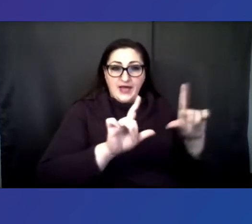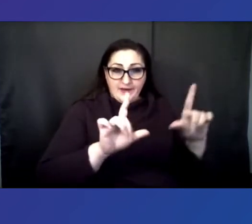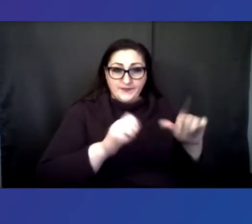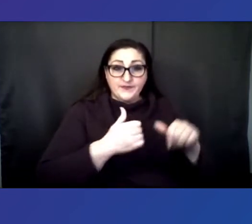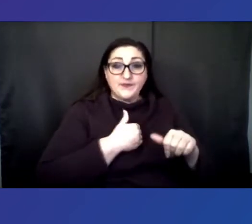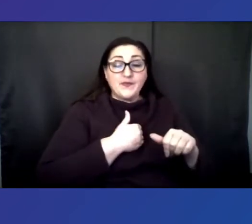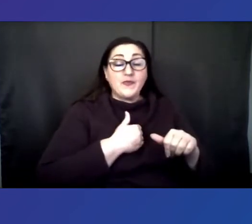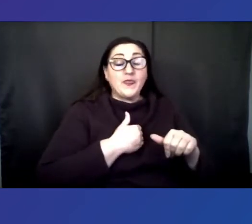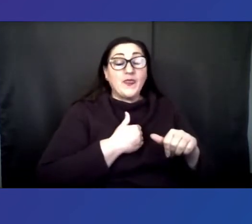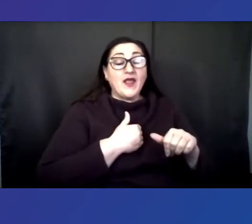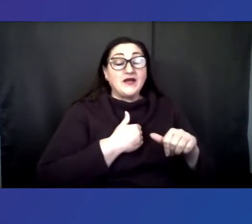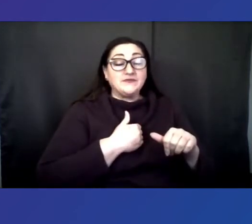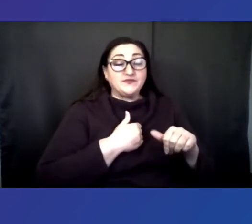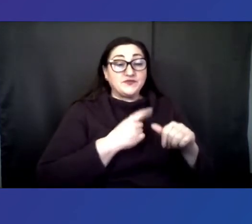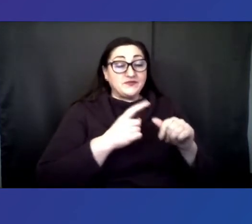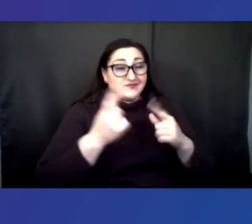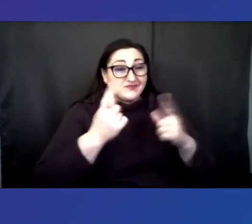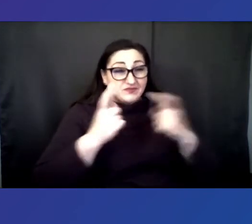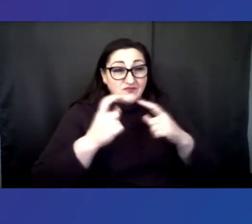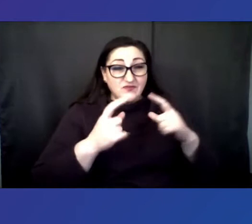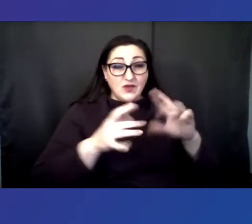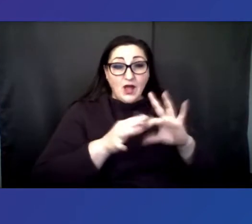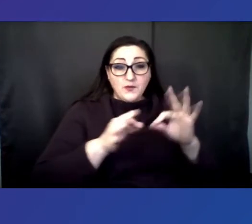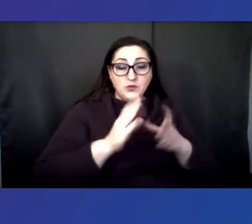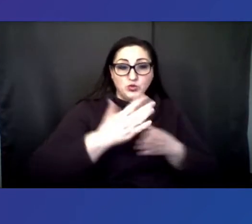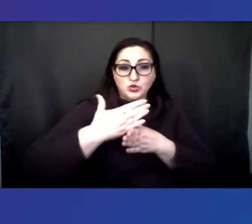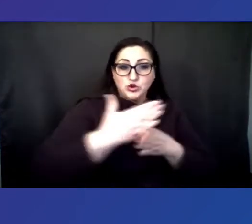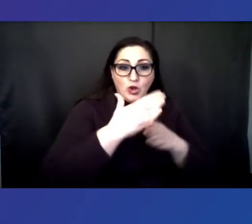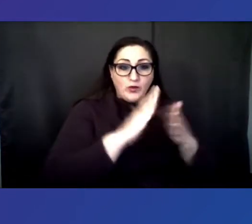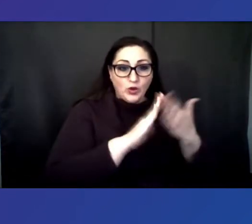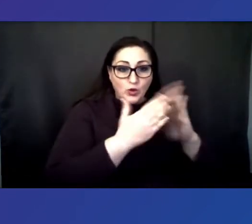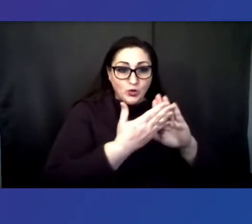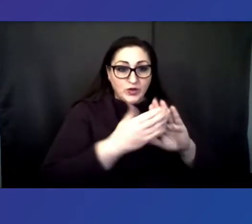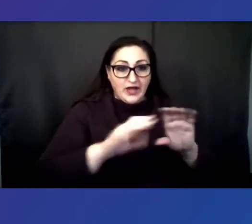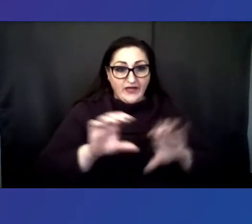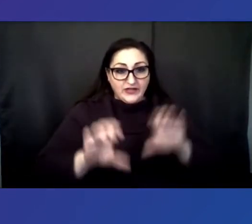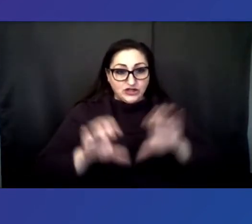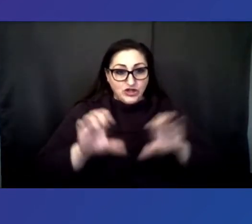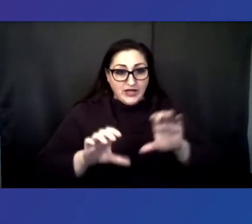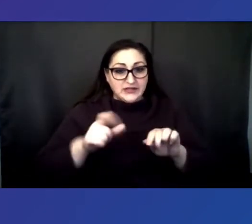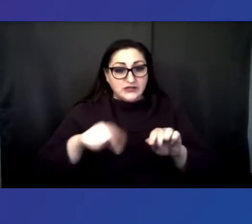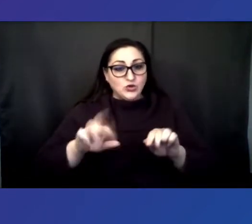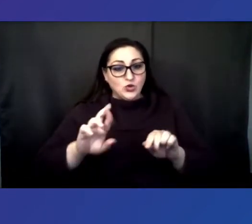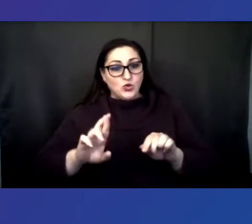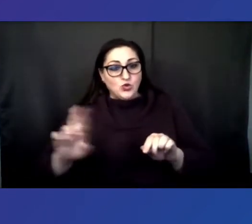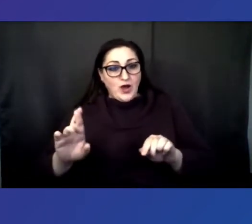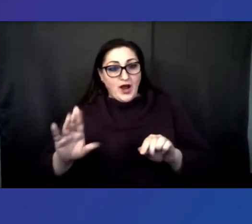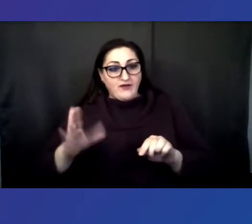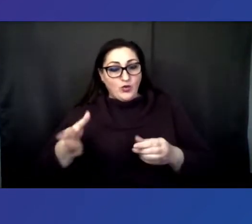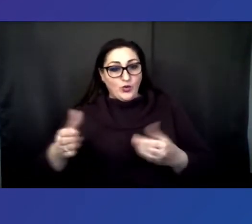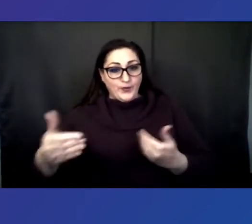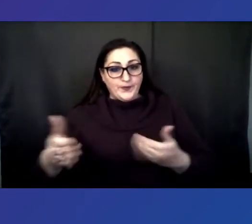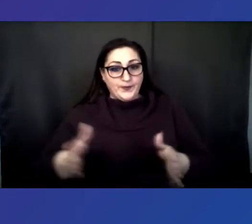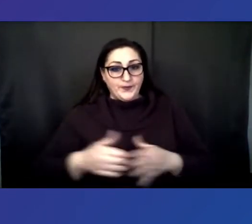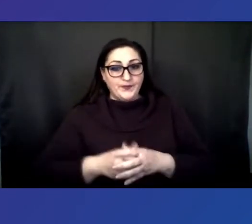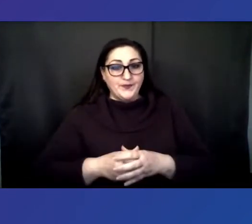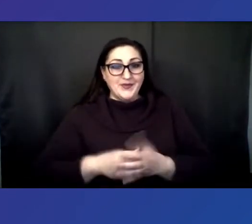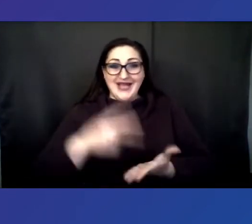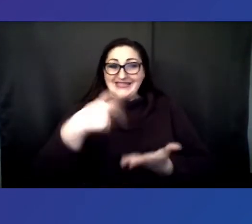or comments you want to share with the community in the chat section to the right of this event room. Dance